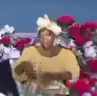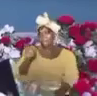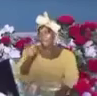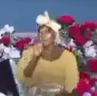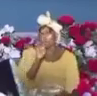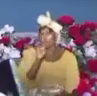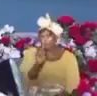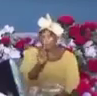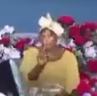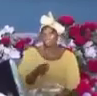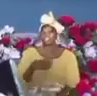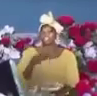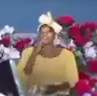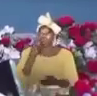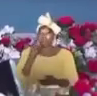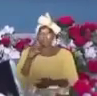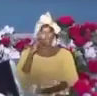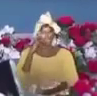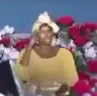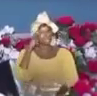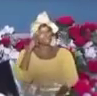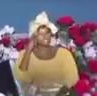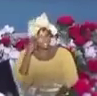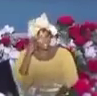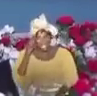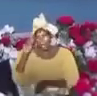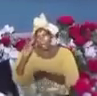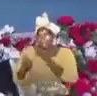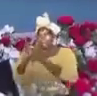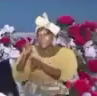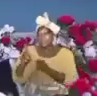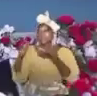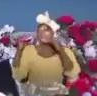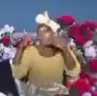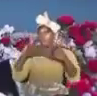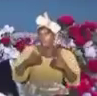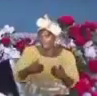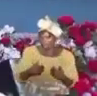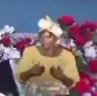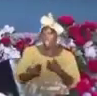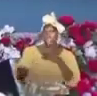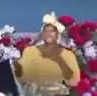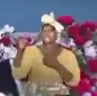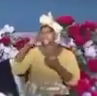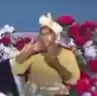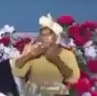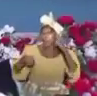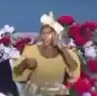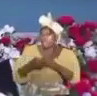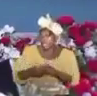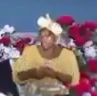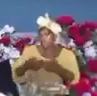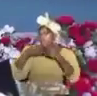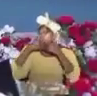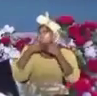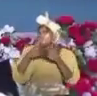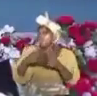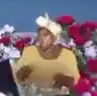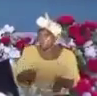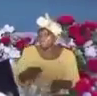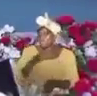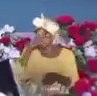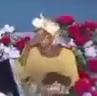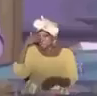to scripture, why people go through tragedies, losses, calamities is lack of